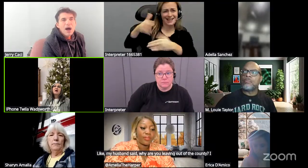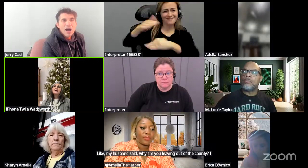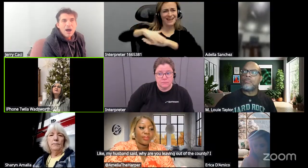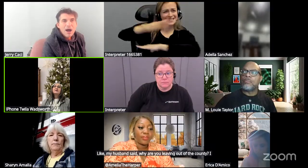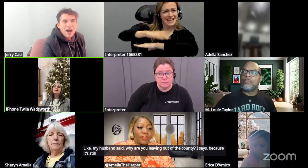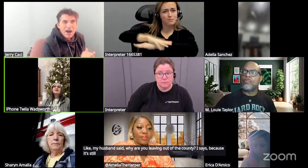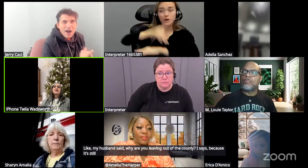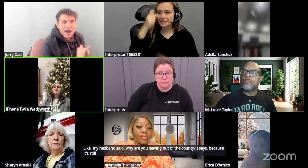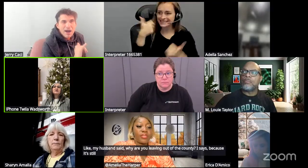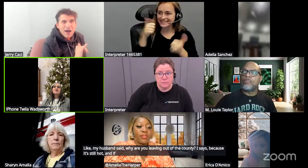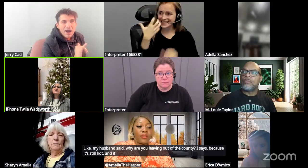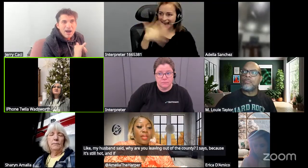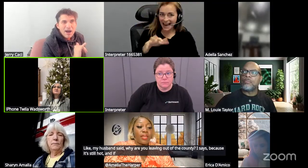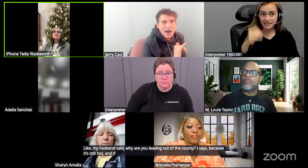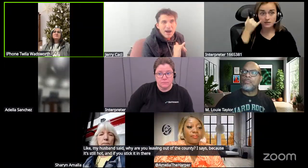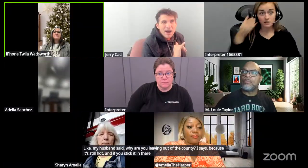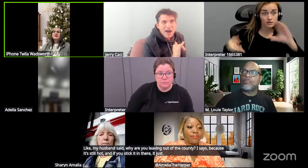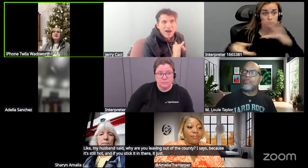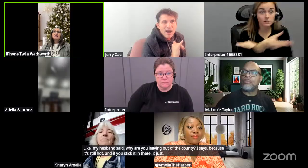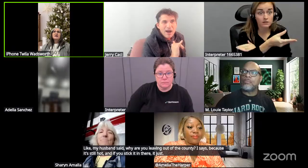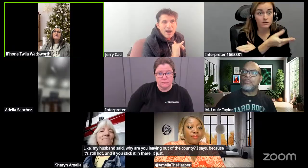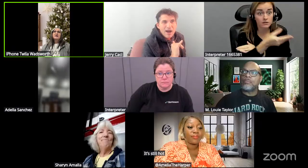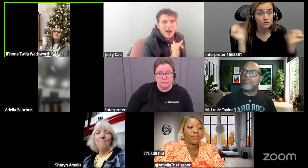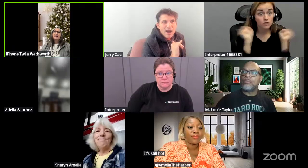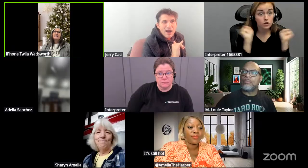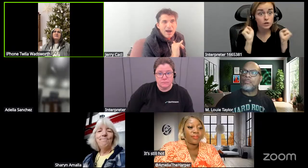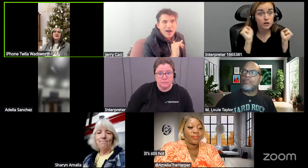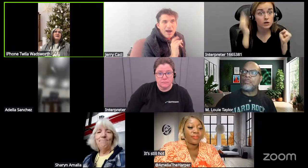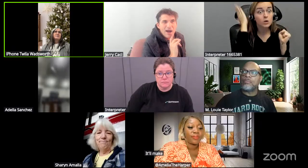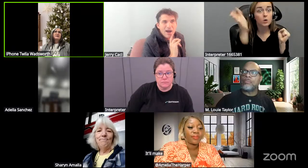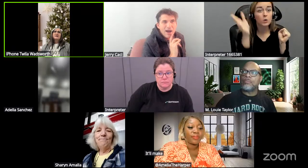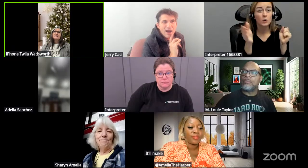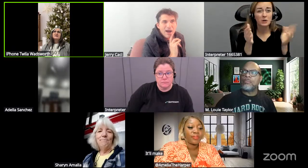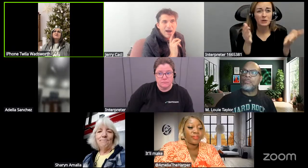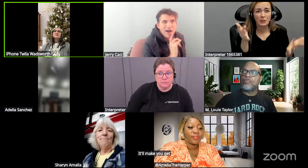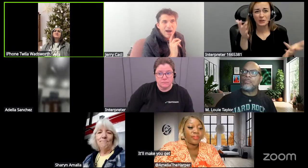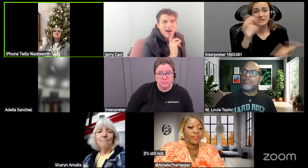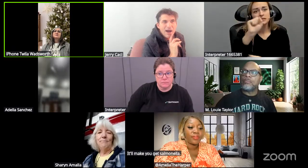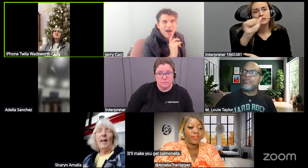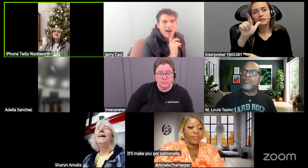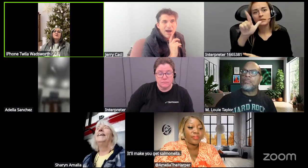still hot and if you stick it in It's there, still hot. Mhm. it'll make you get salmonella.